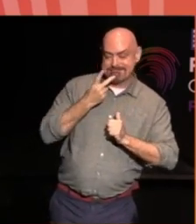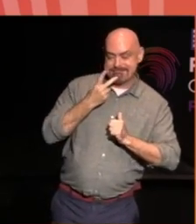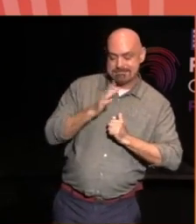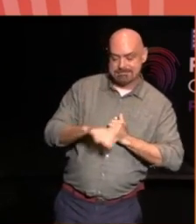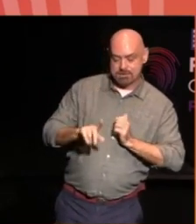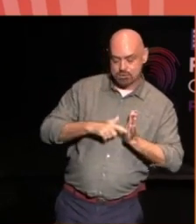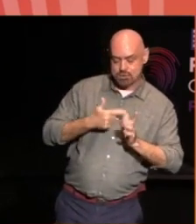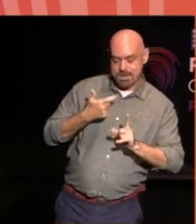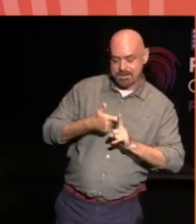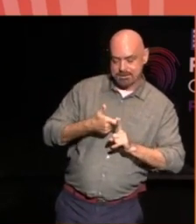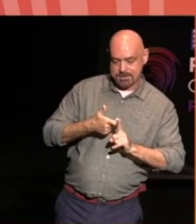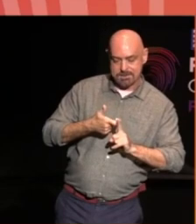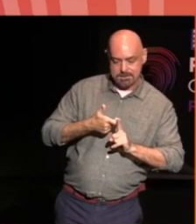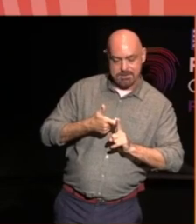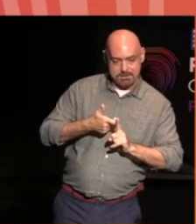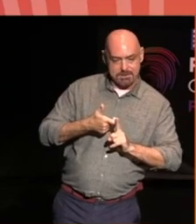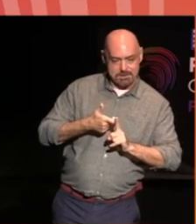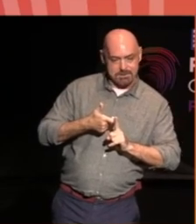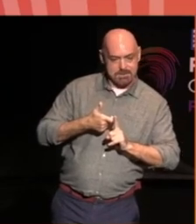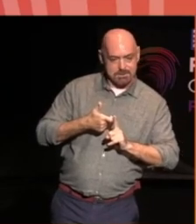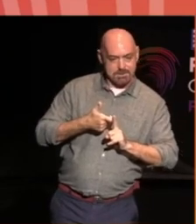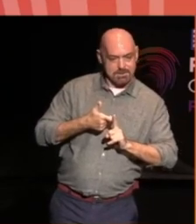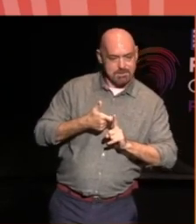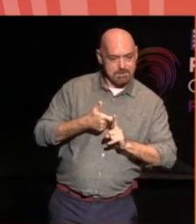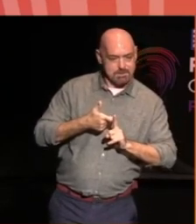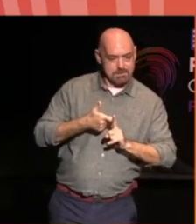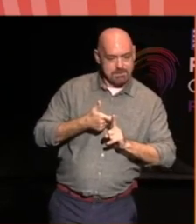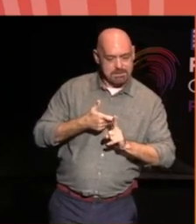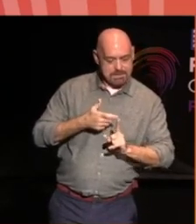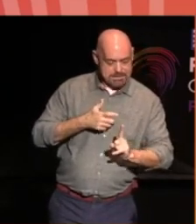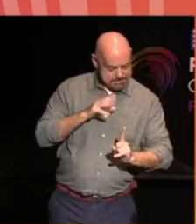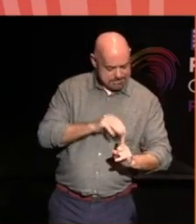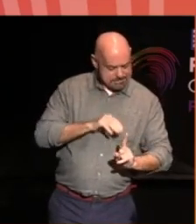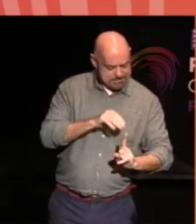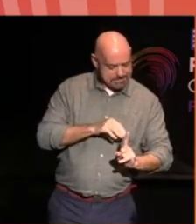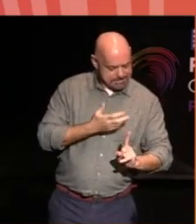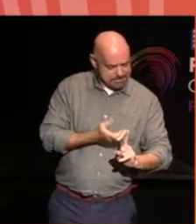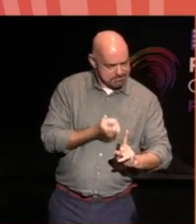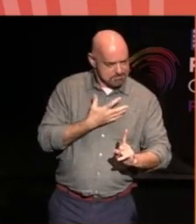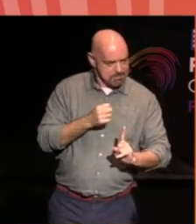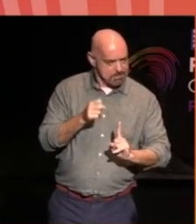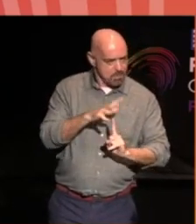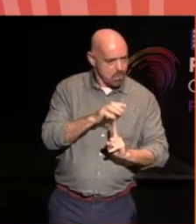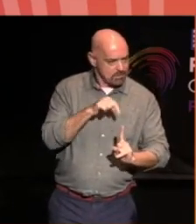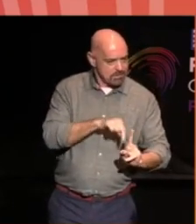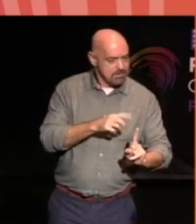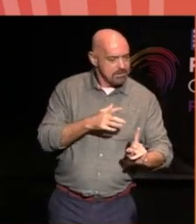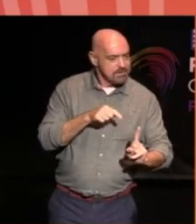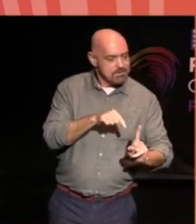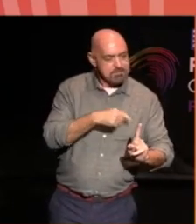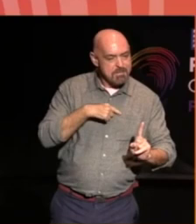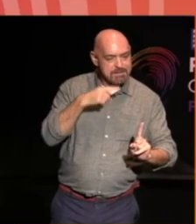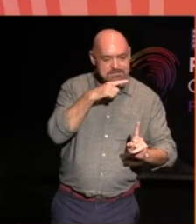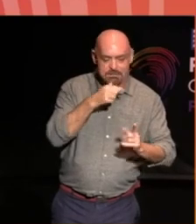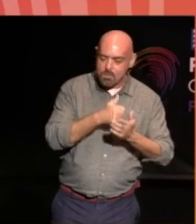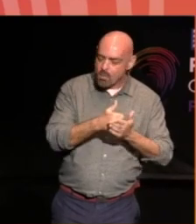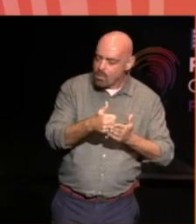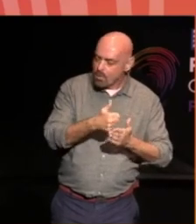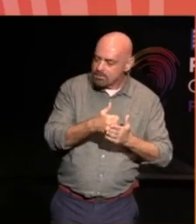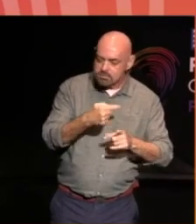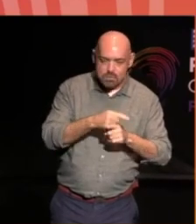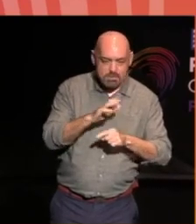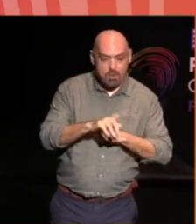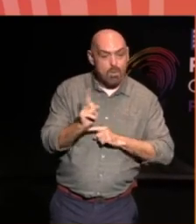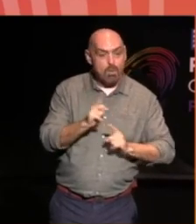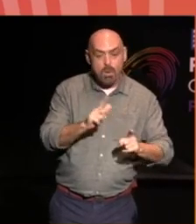his middle name is Mangeni. That gives you a sense of importance to me. And he always talked about how what